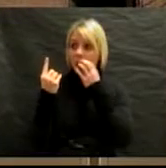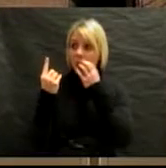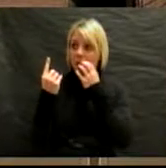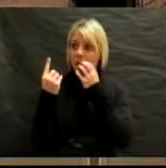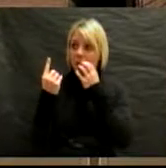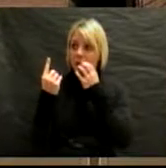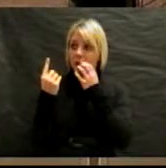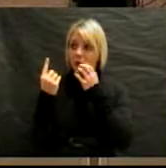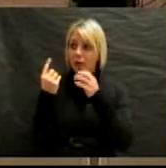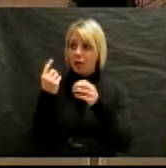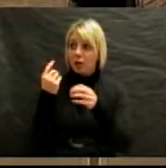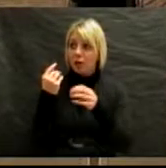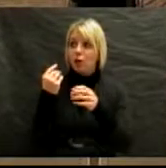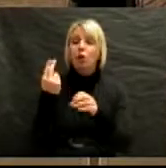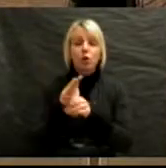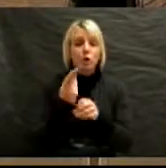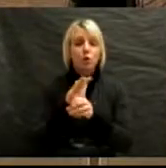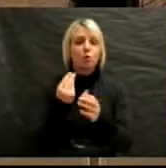compensation.